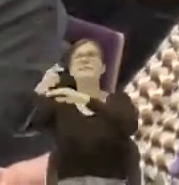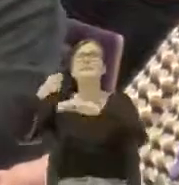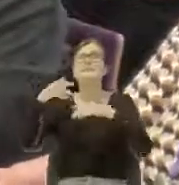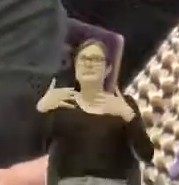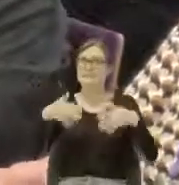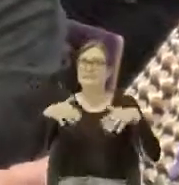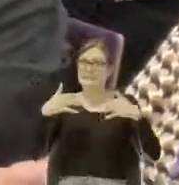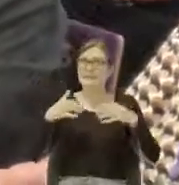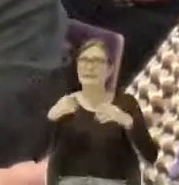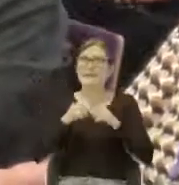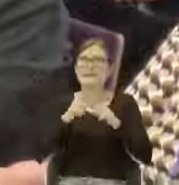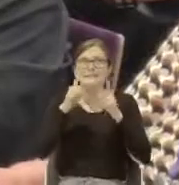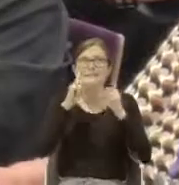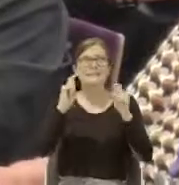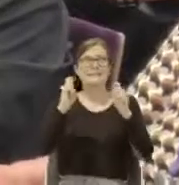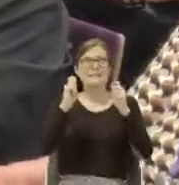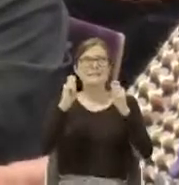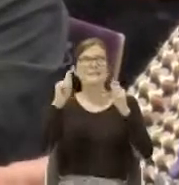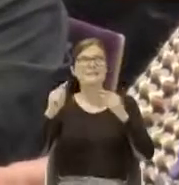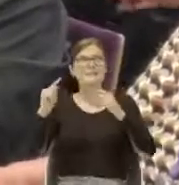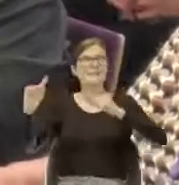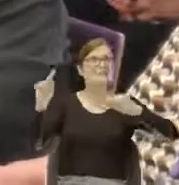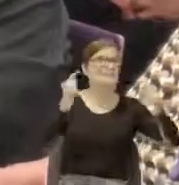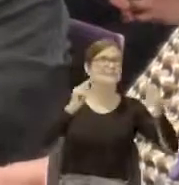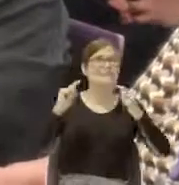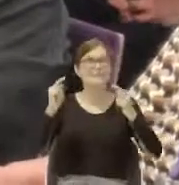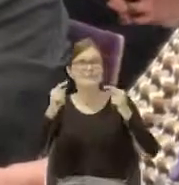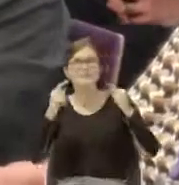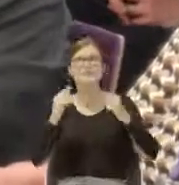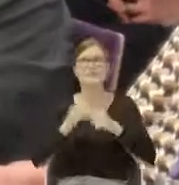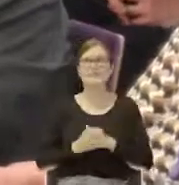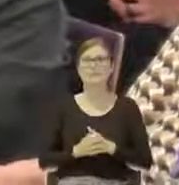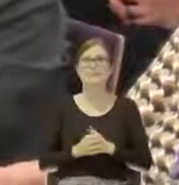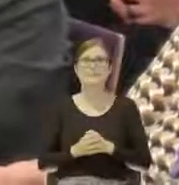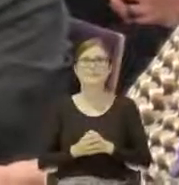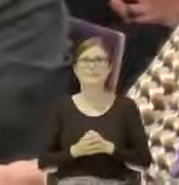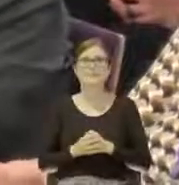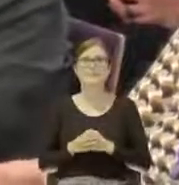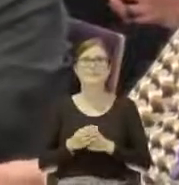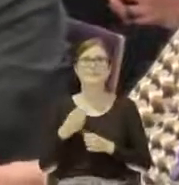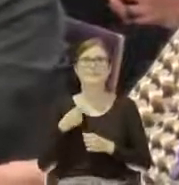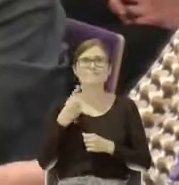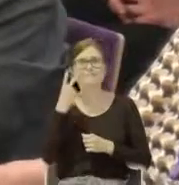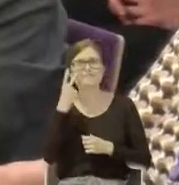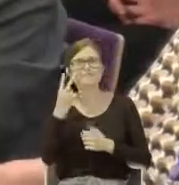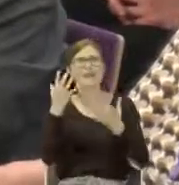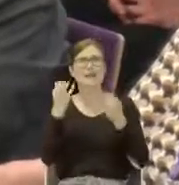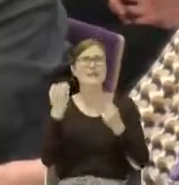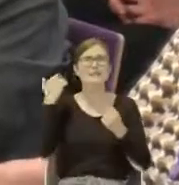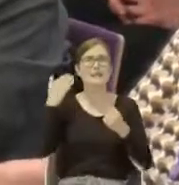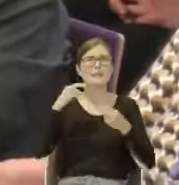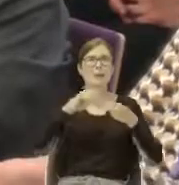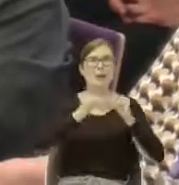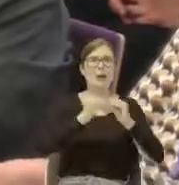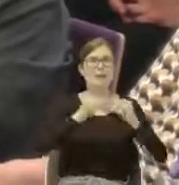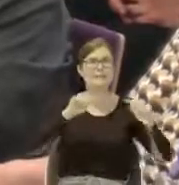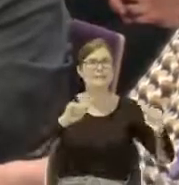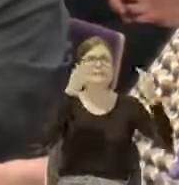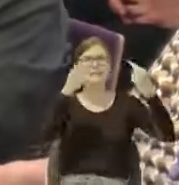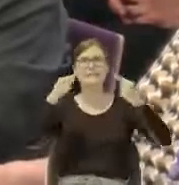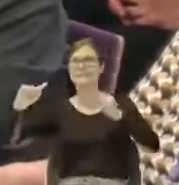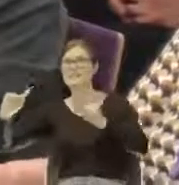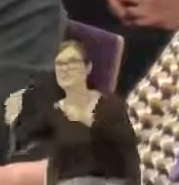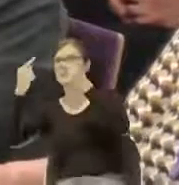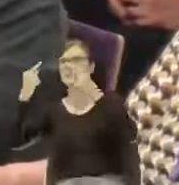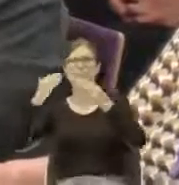scenarios of conflict between national governments. It is local and regional governments that are again at the front